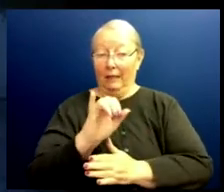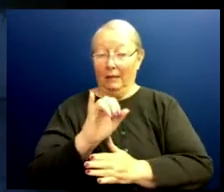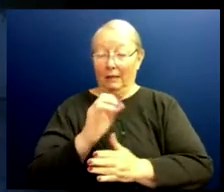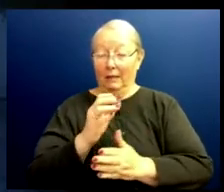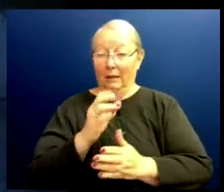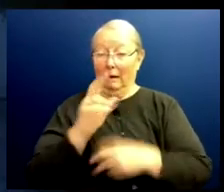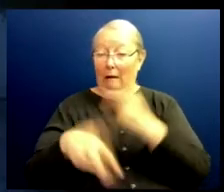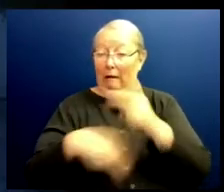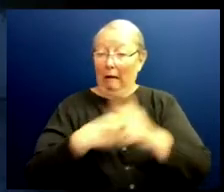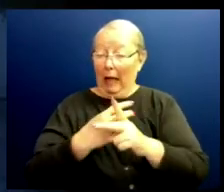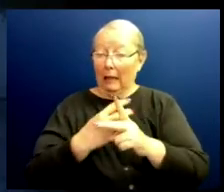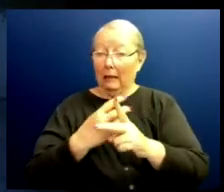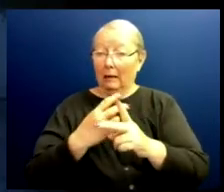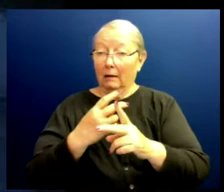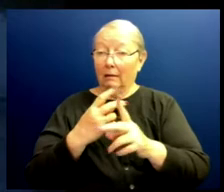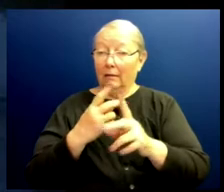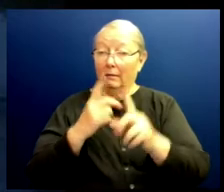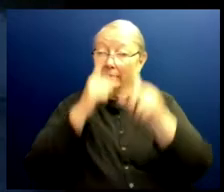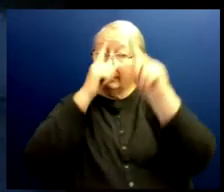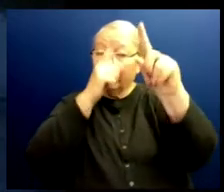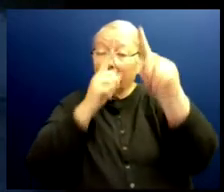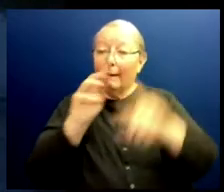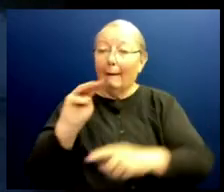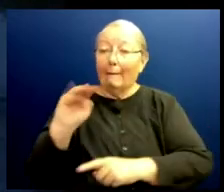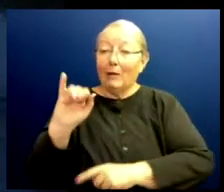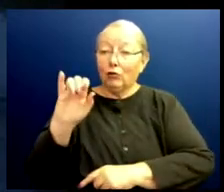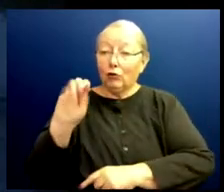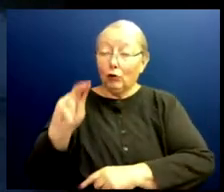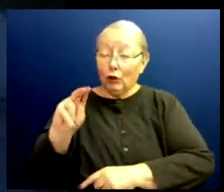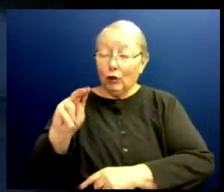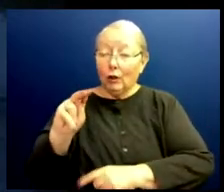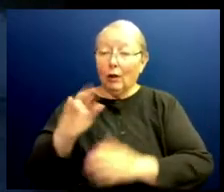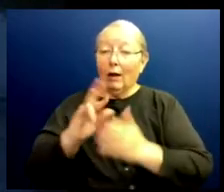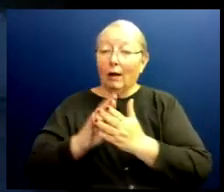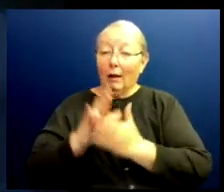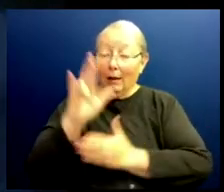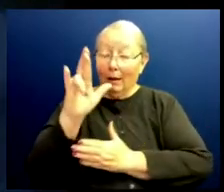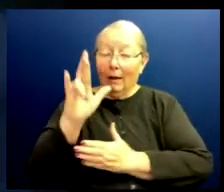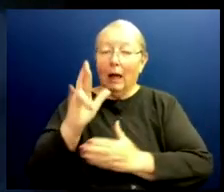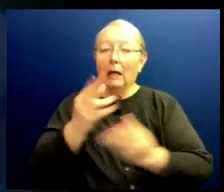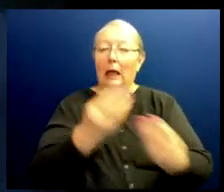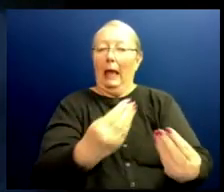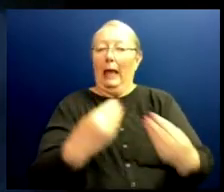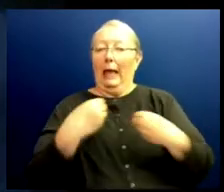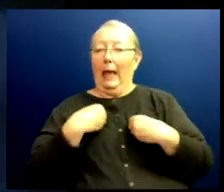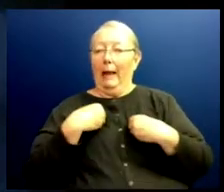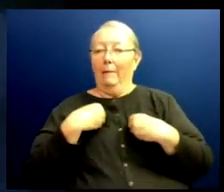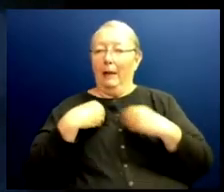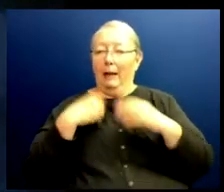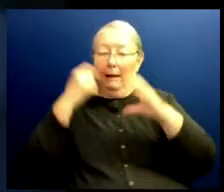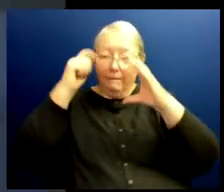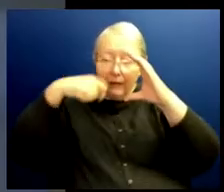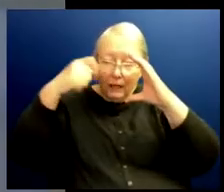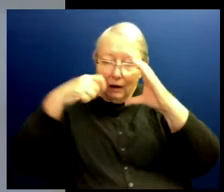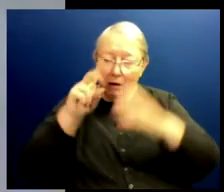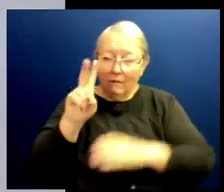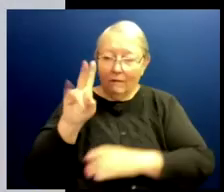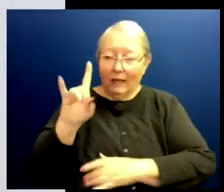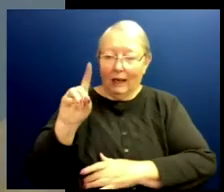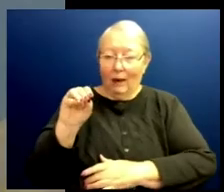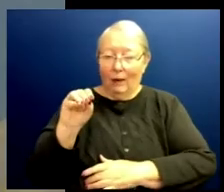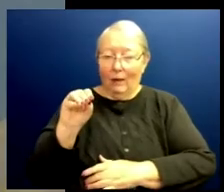through some videos that the astronauts have given me. So here is a typical